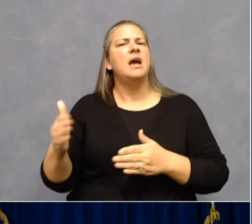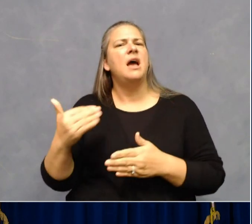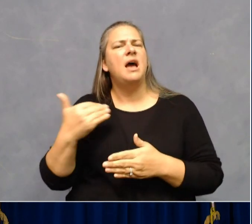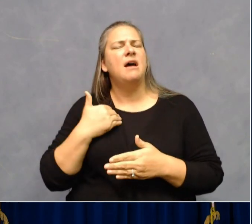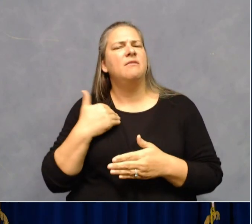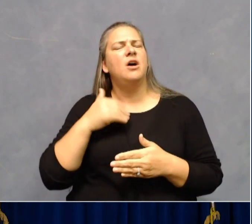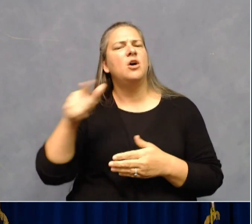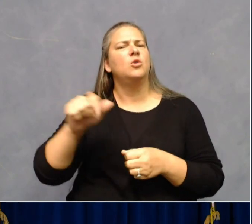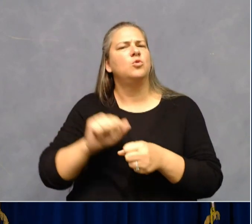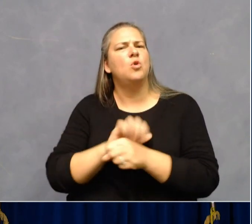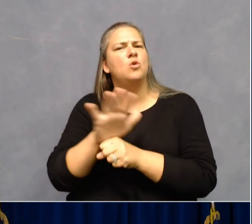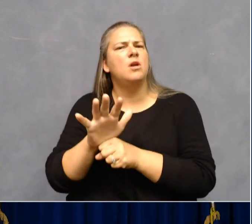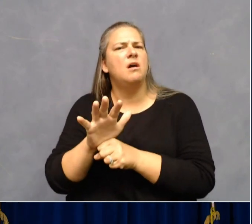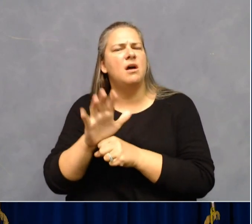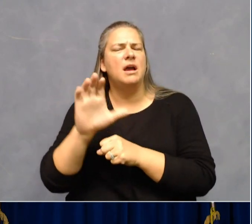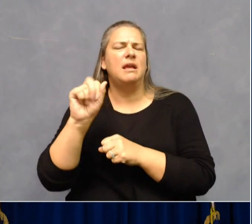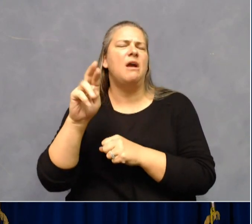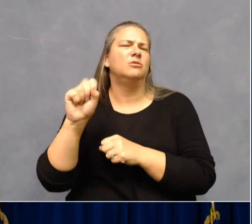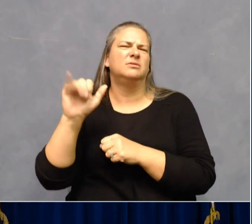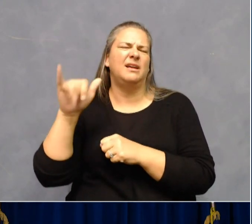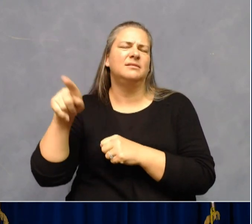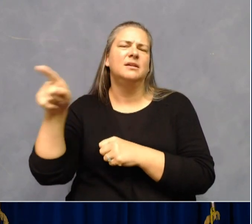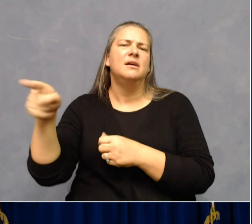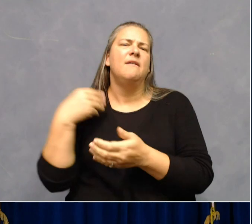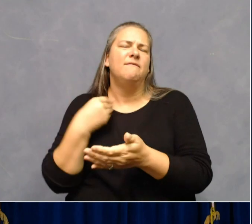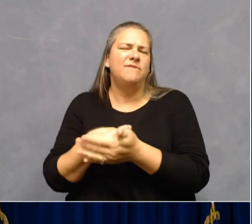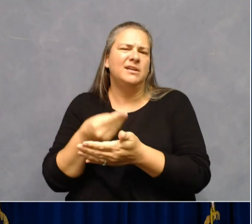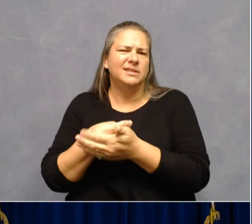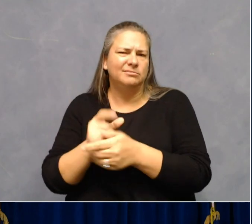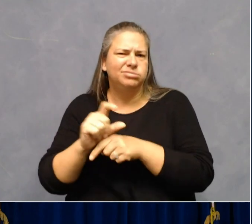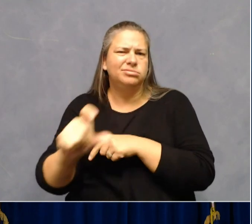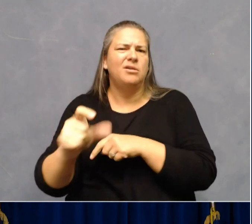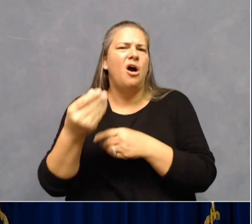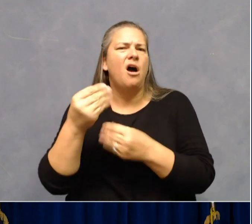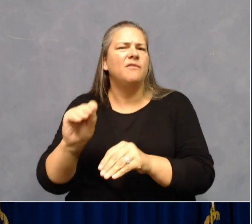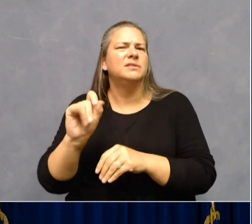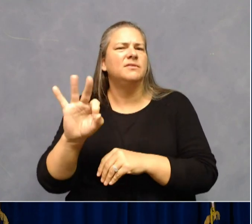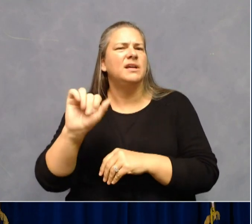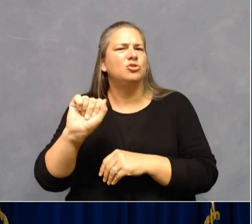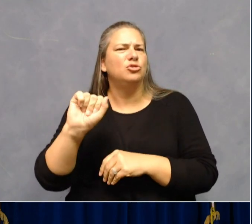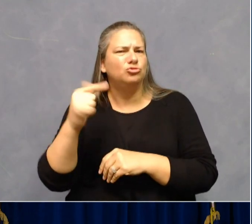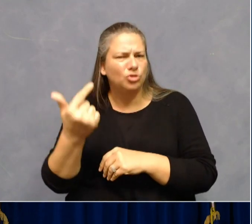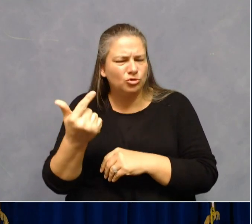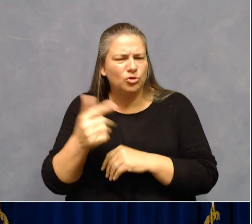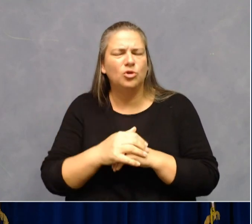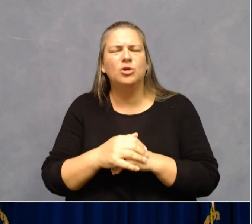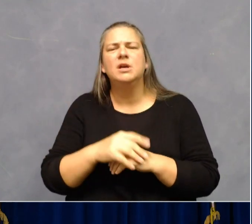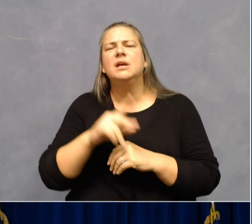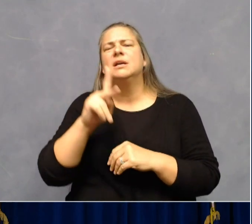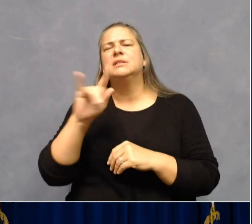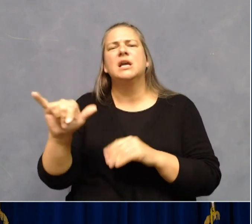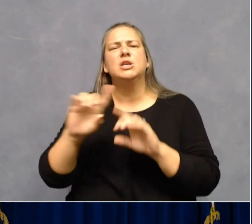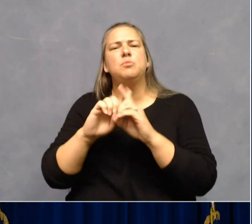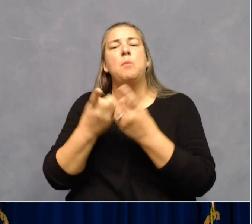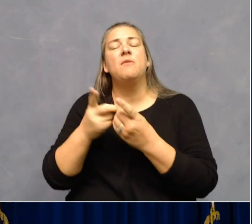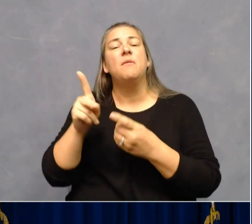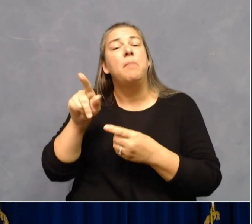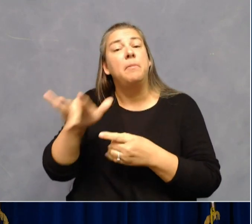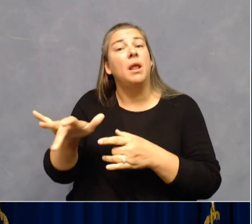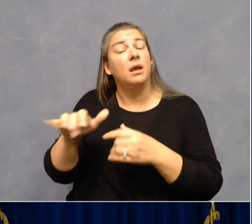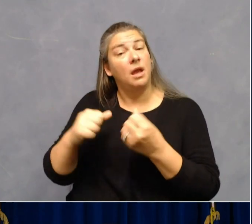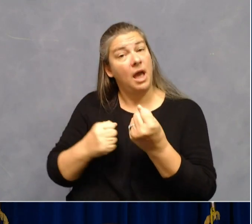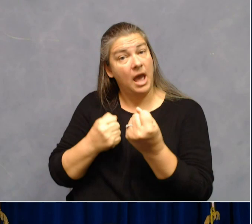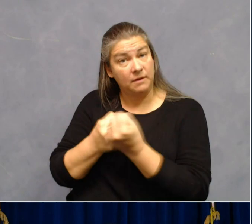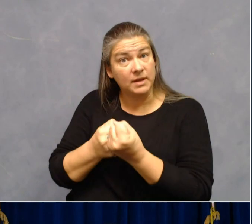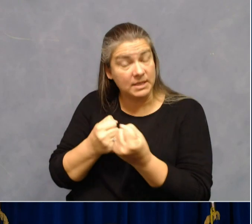awarded the grant funding to the Kentucky Office of the Attorney General and the Kentucky Department of Public Advocacy. I hope